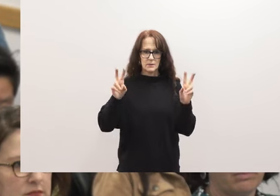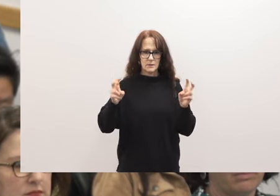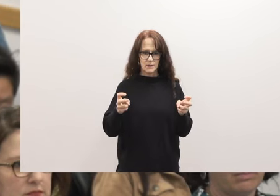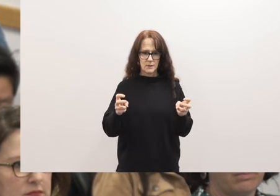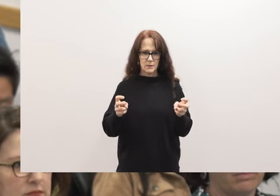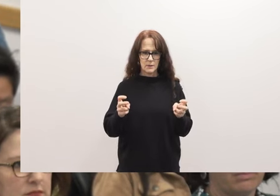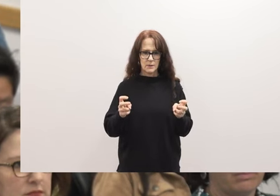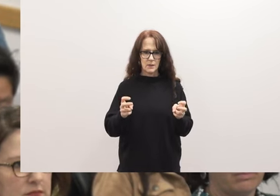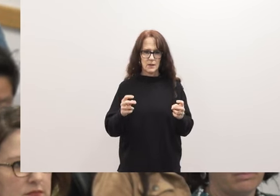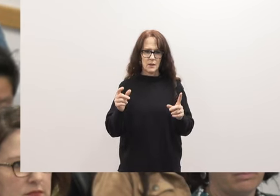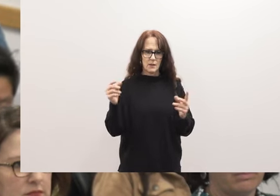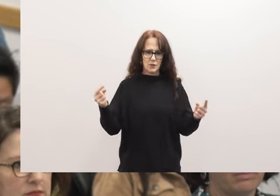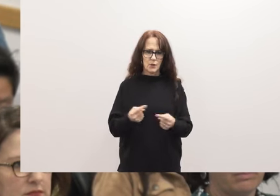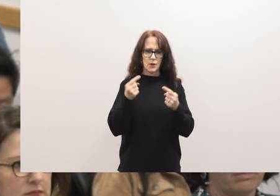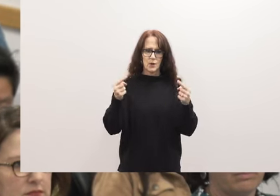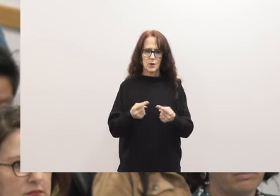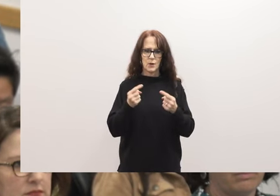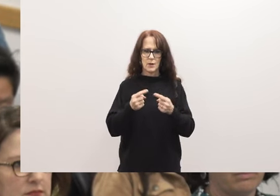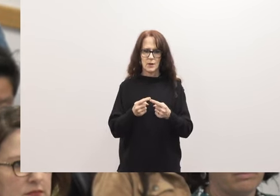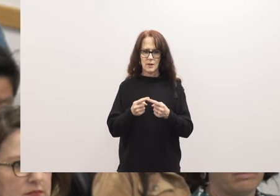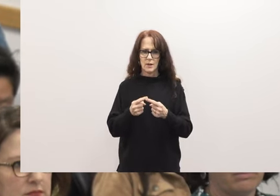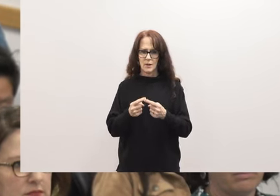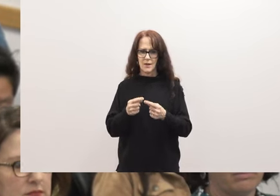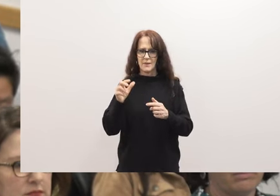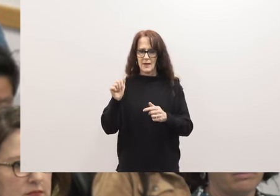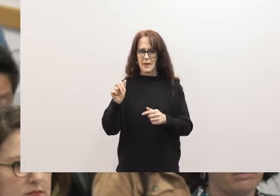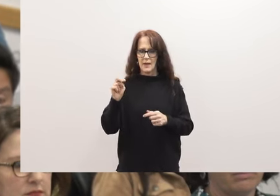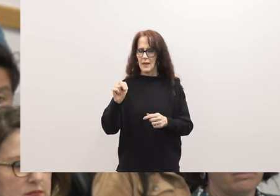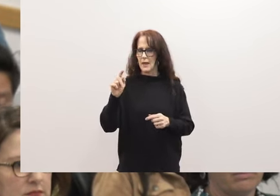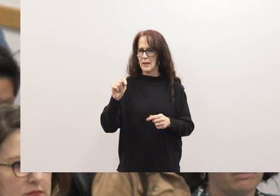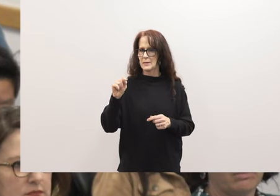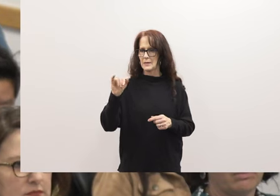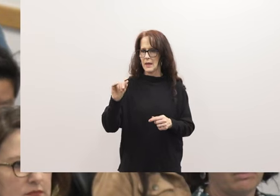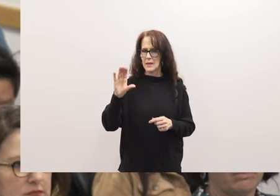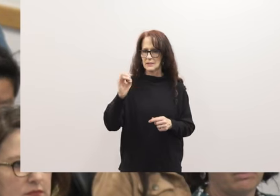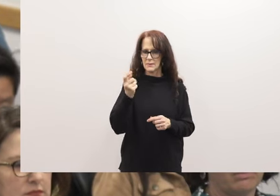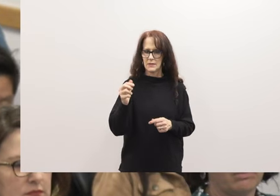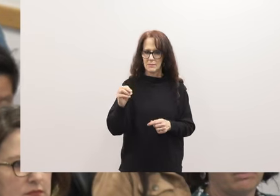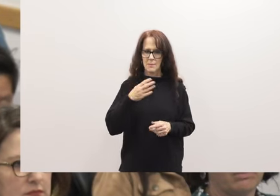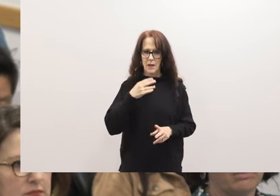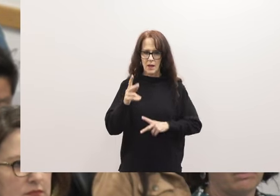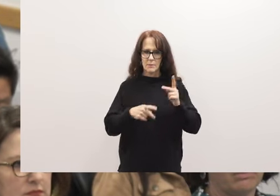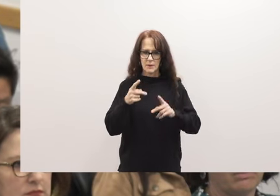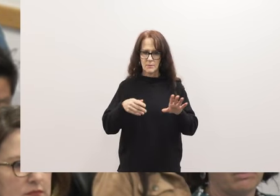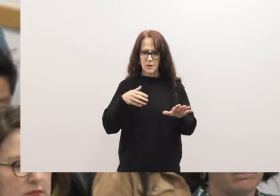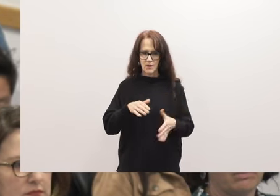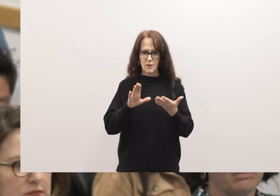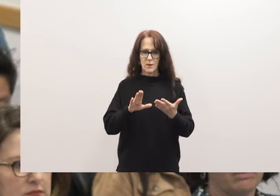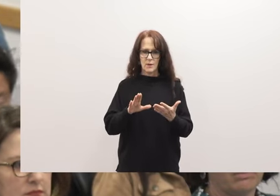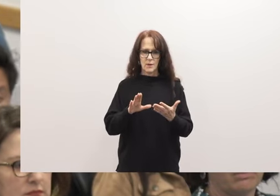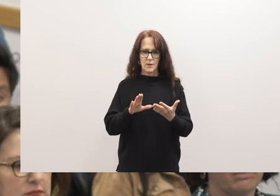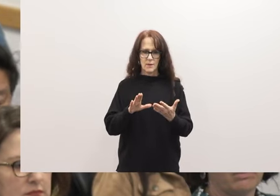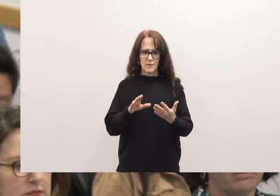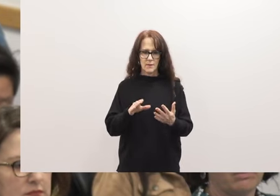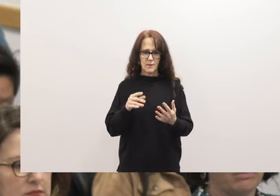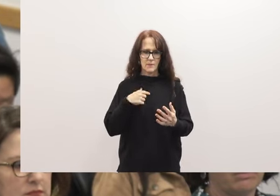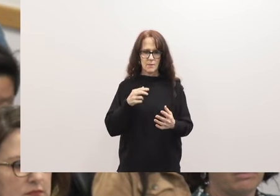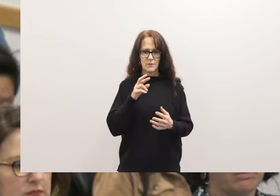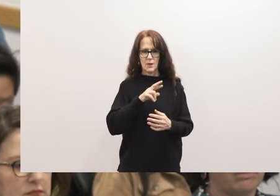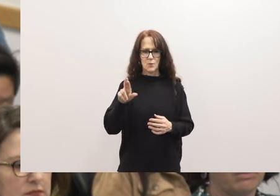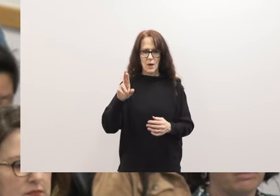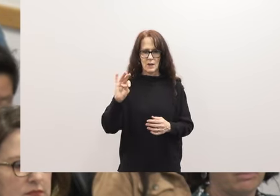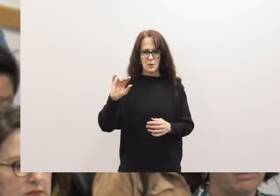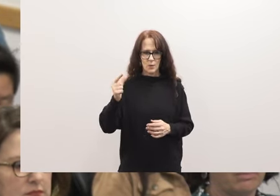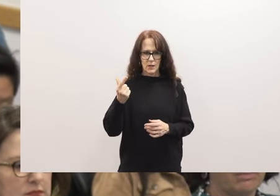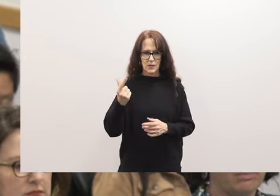actually undermining the real anti-Semitism that my people do face, particularly from right-wing conservatives in this